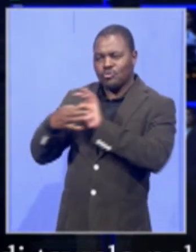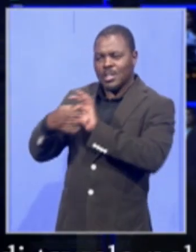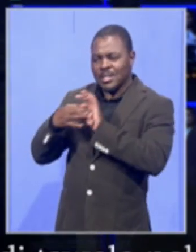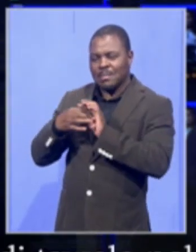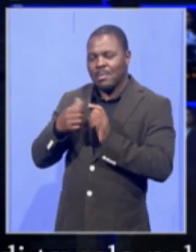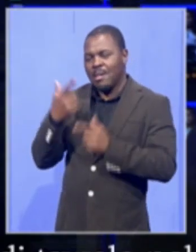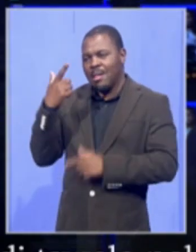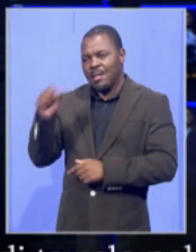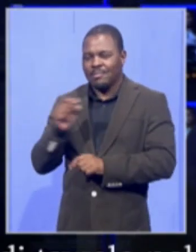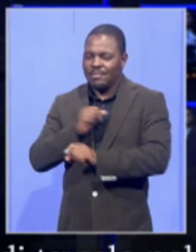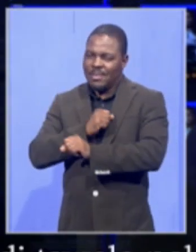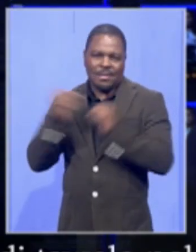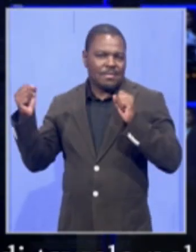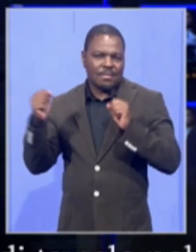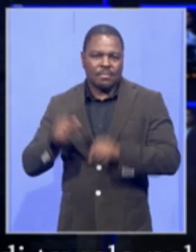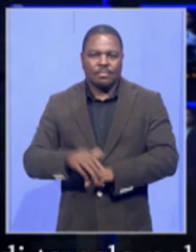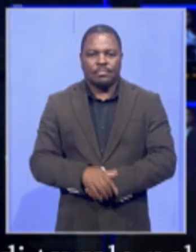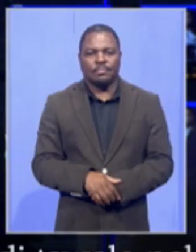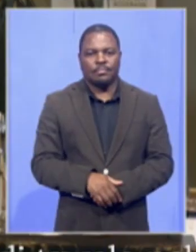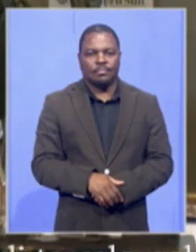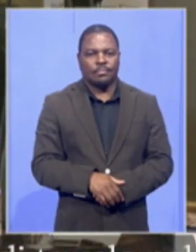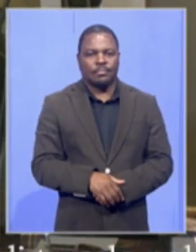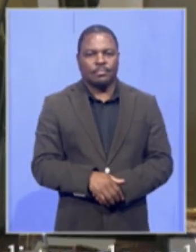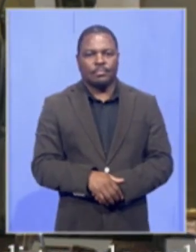le yena.